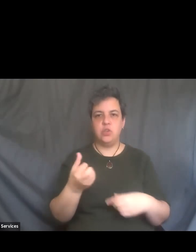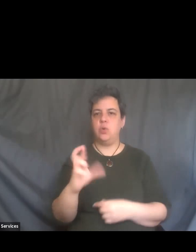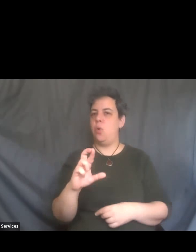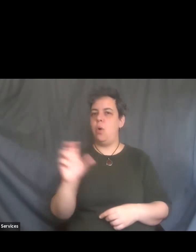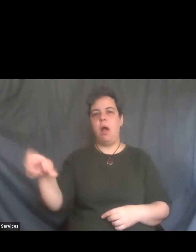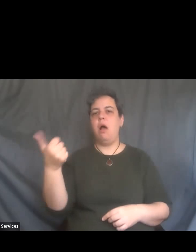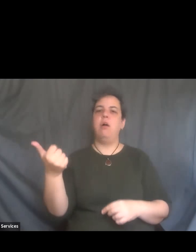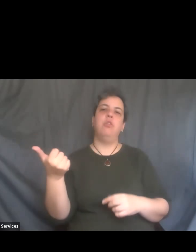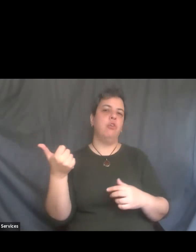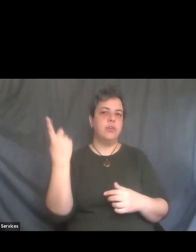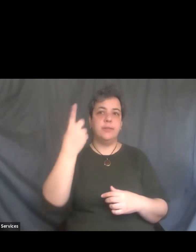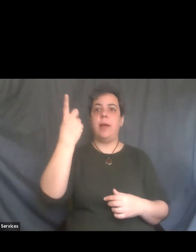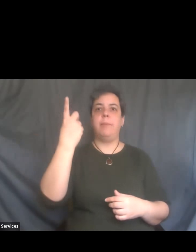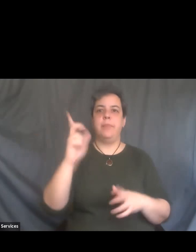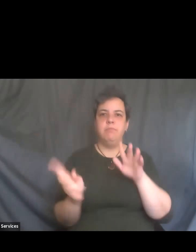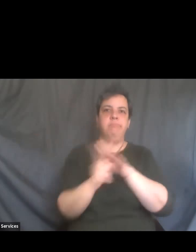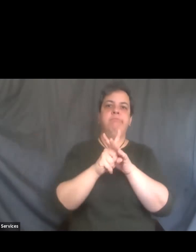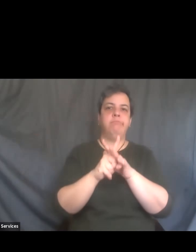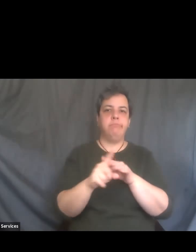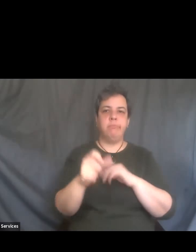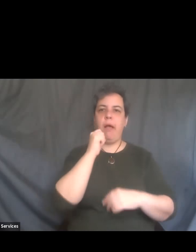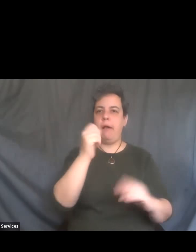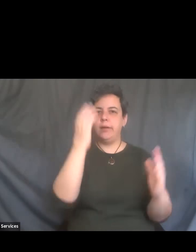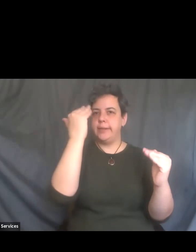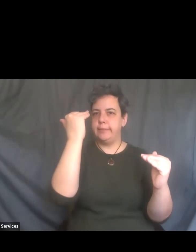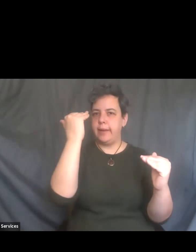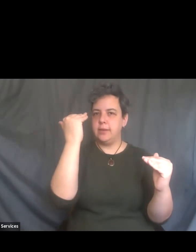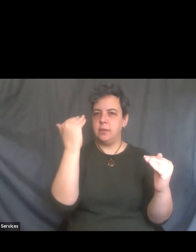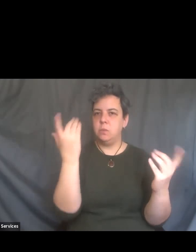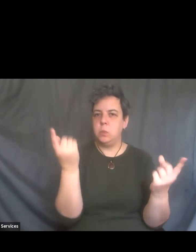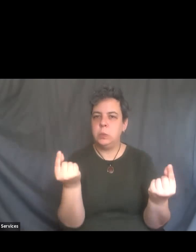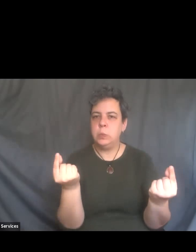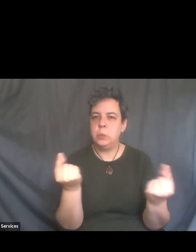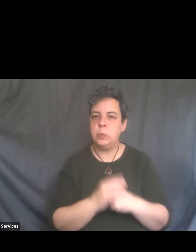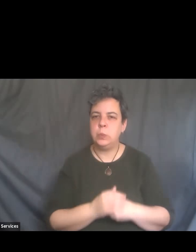up that is unexpected. Right. Hi, Susan.